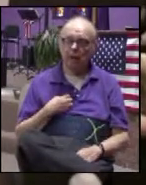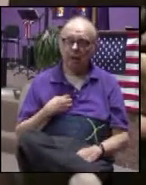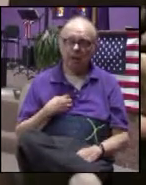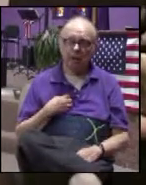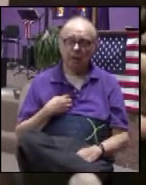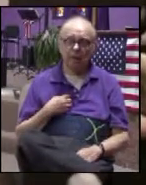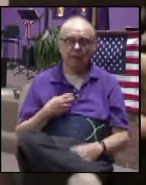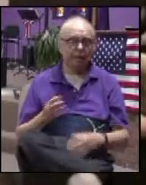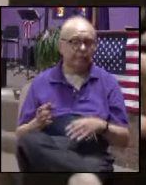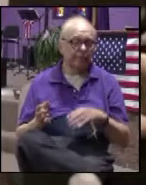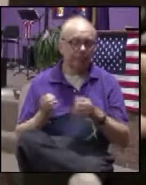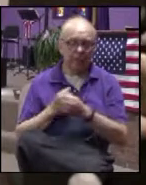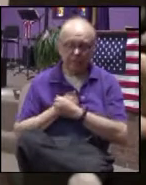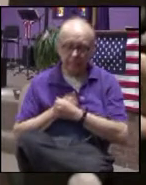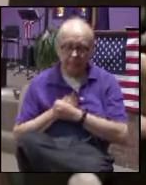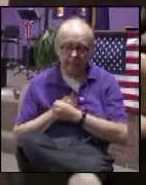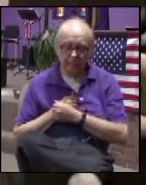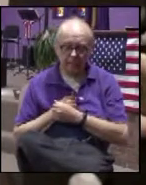cuddled